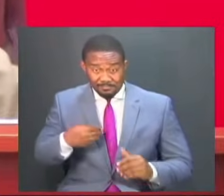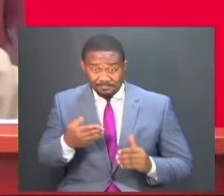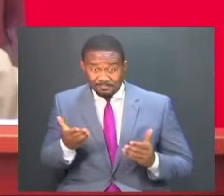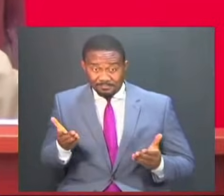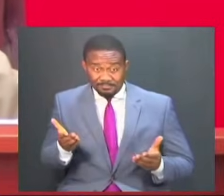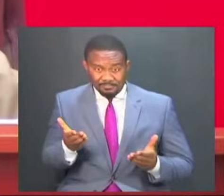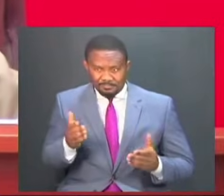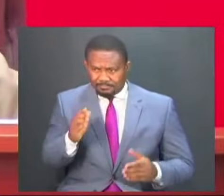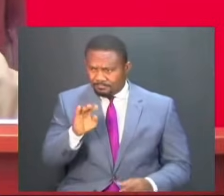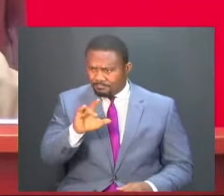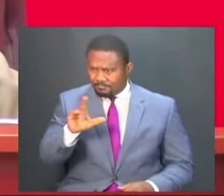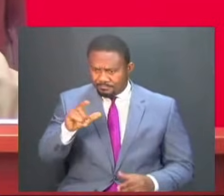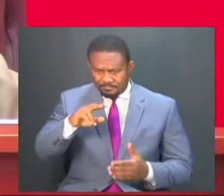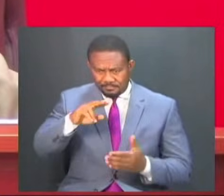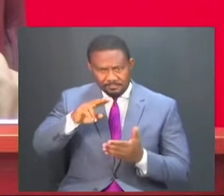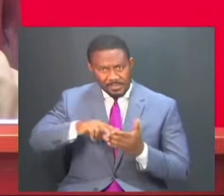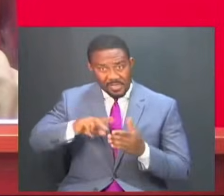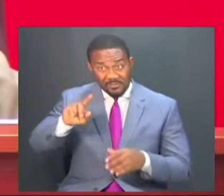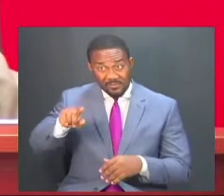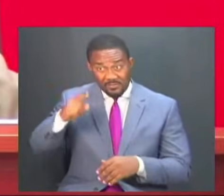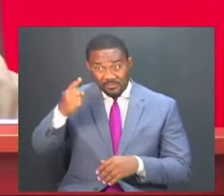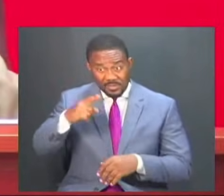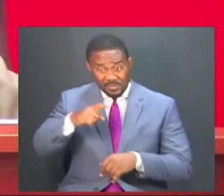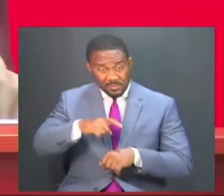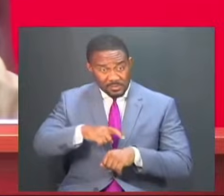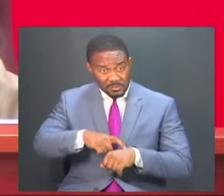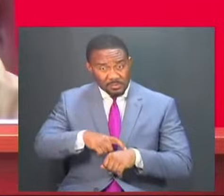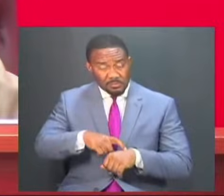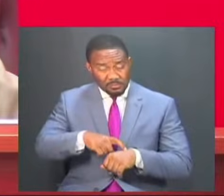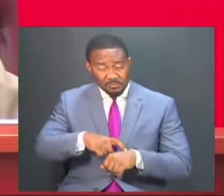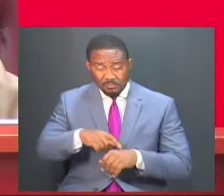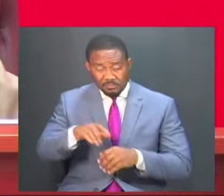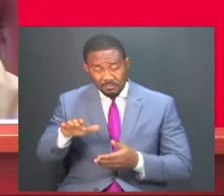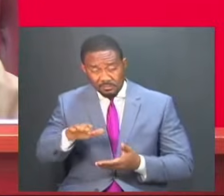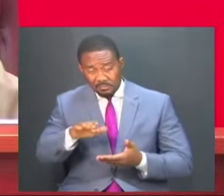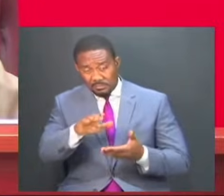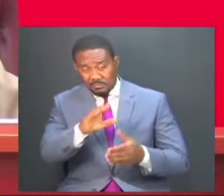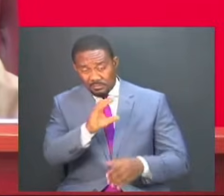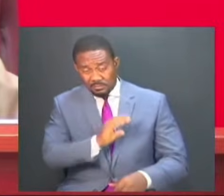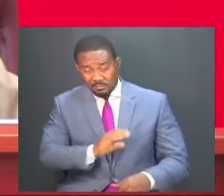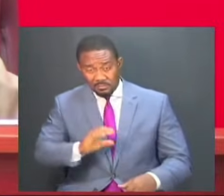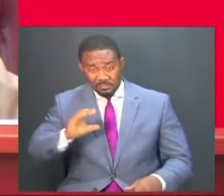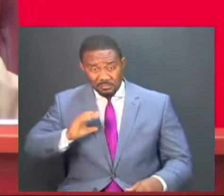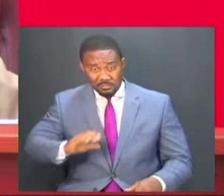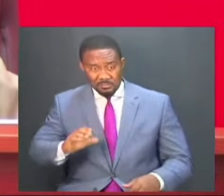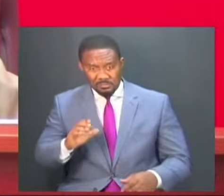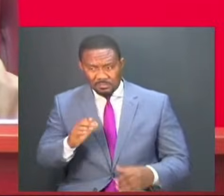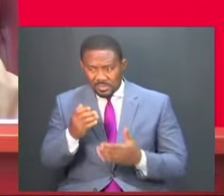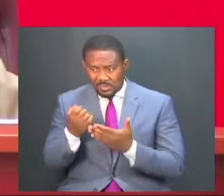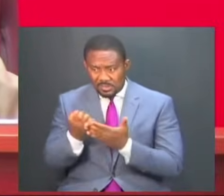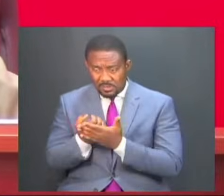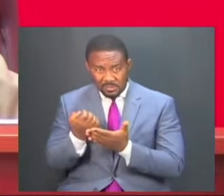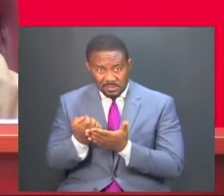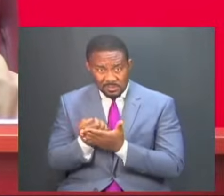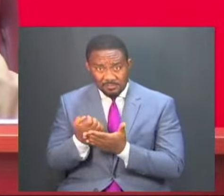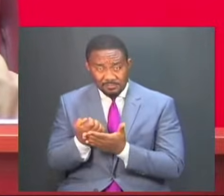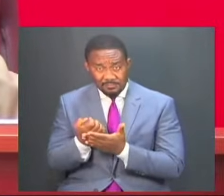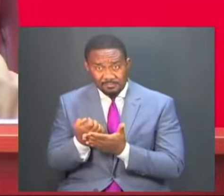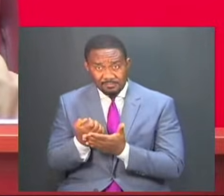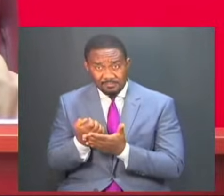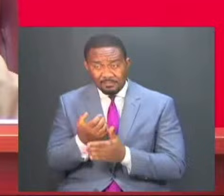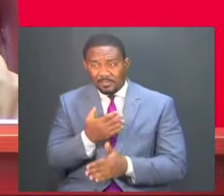the bill is read for the first time and referred to the Committee on Economy